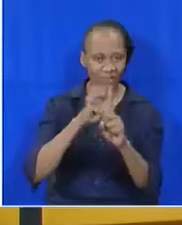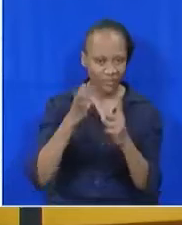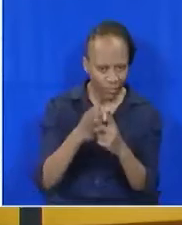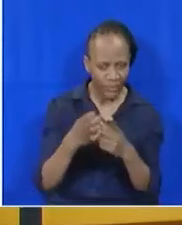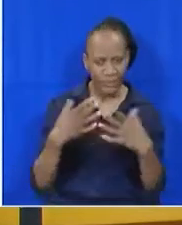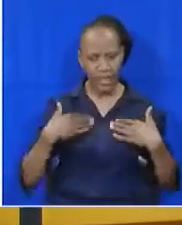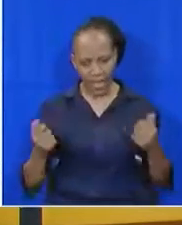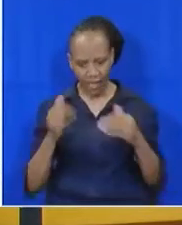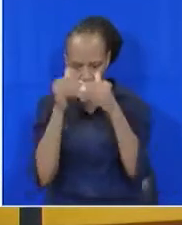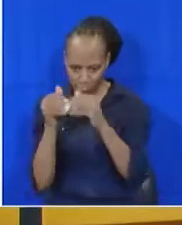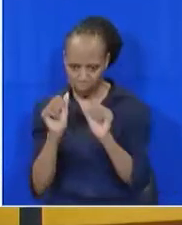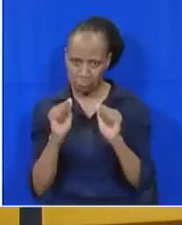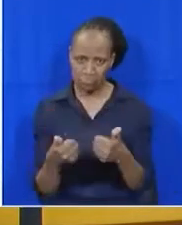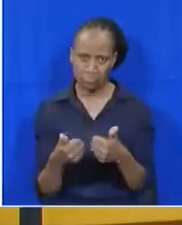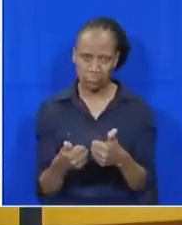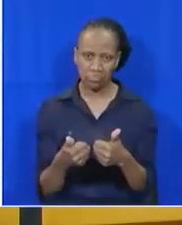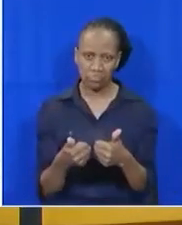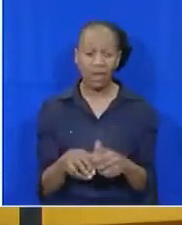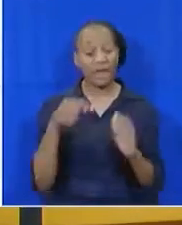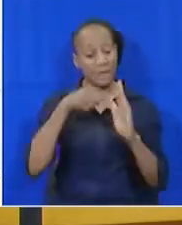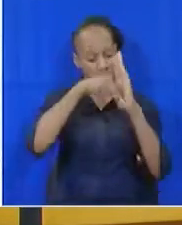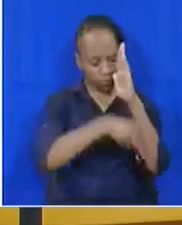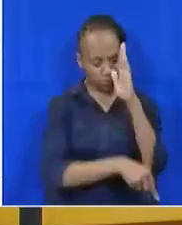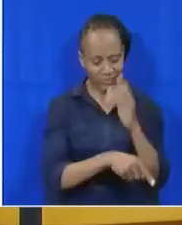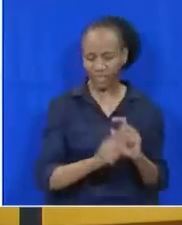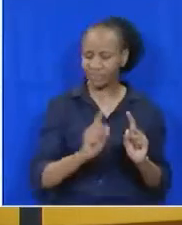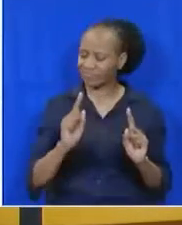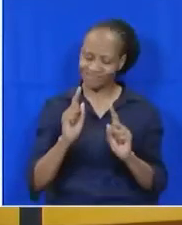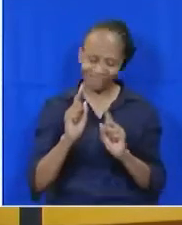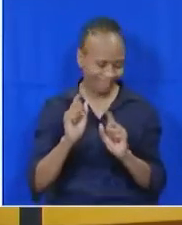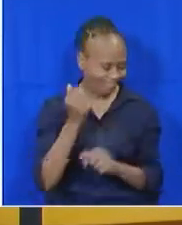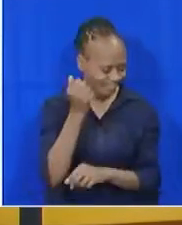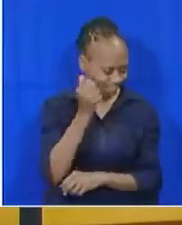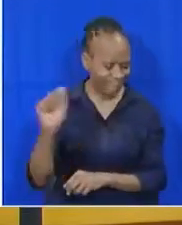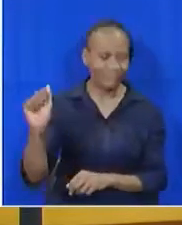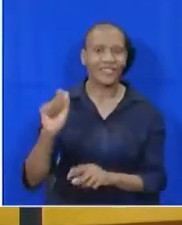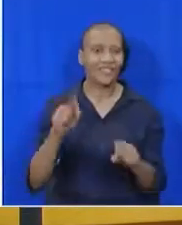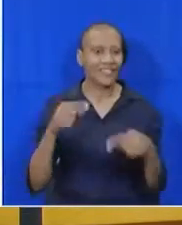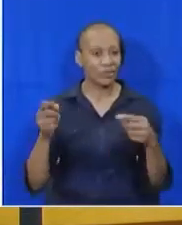or well-being, fracking should not be allowed in South Africa. I thank you.